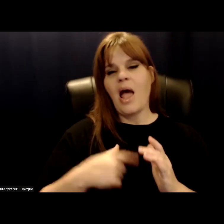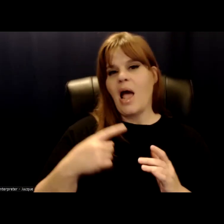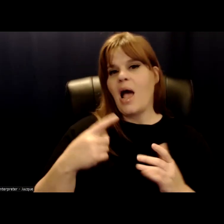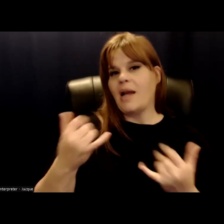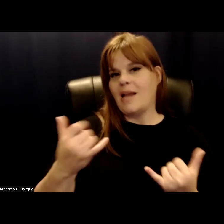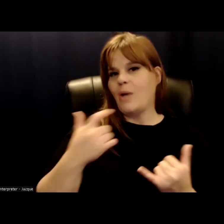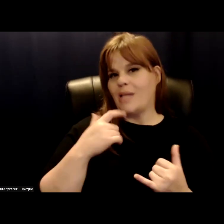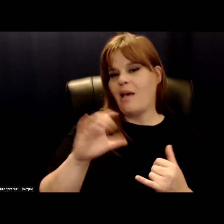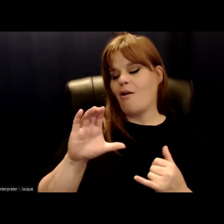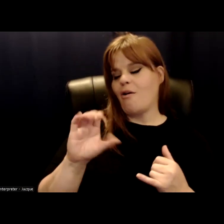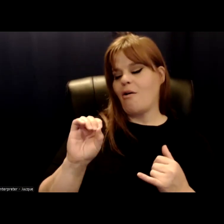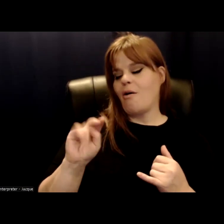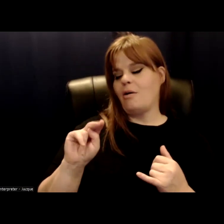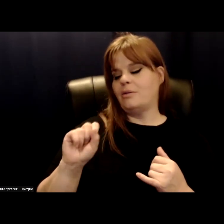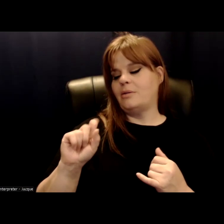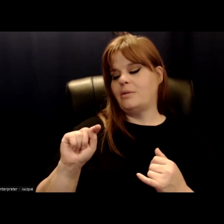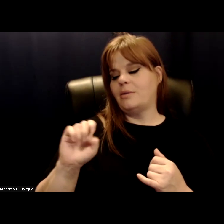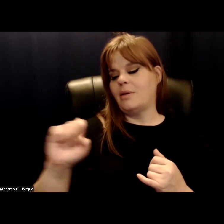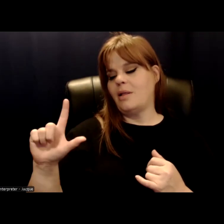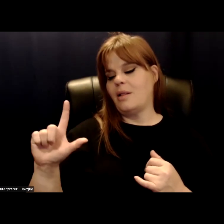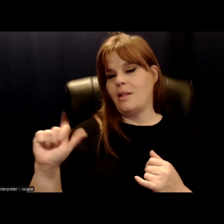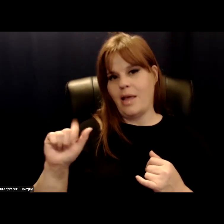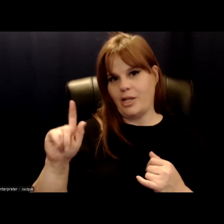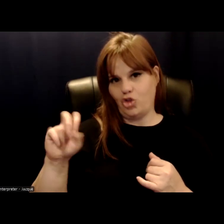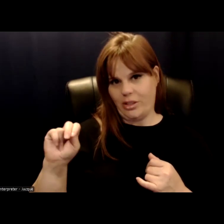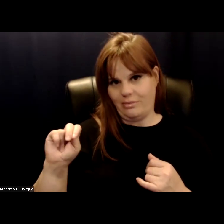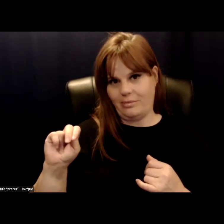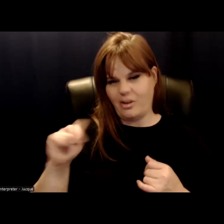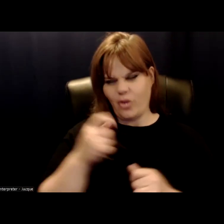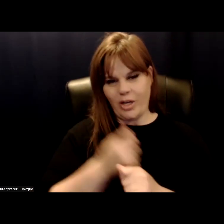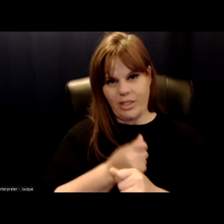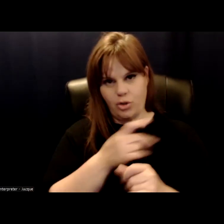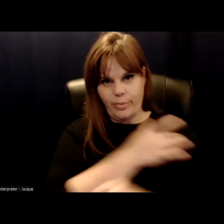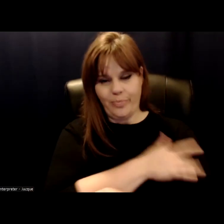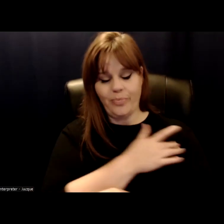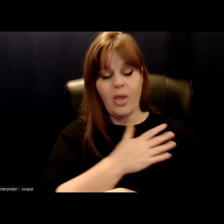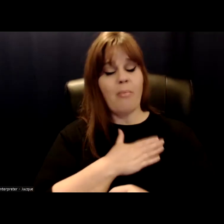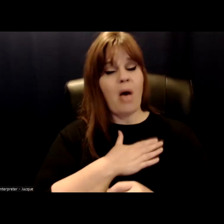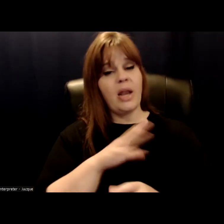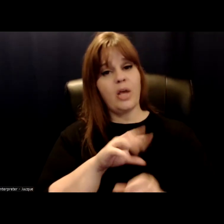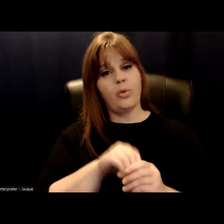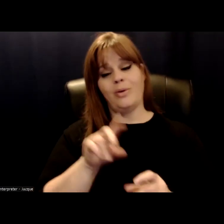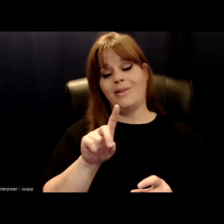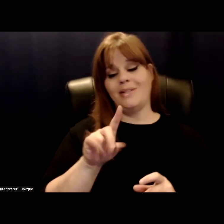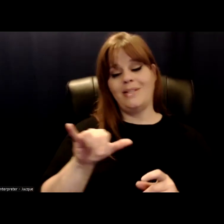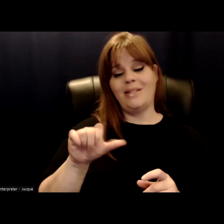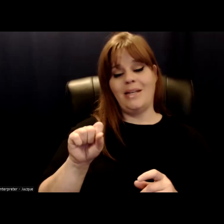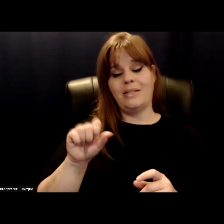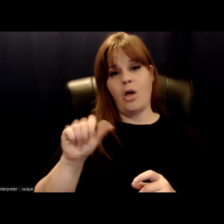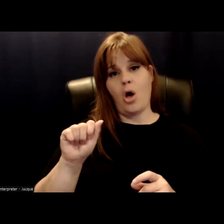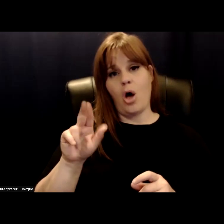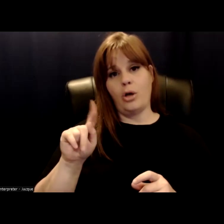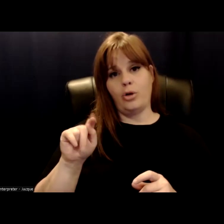patient. Mine includes dysautonomia, trembling, which I take medication